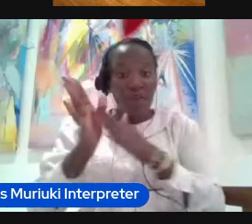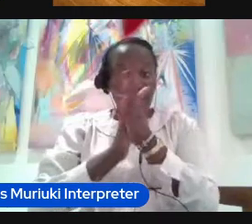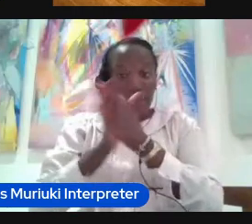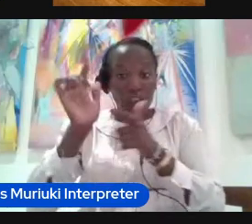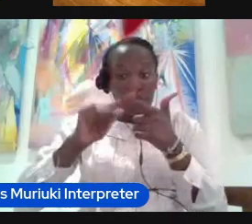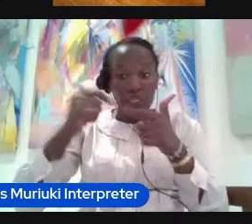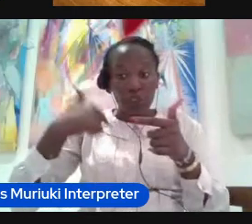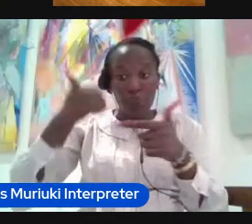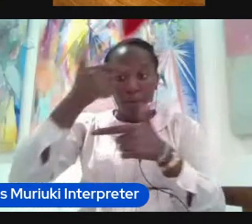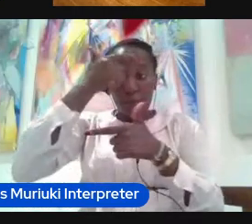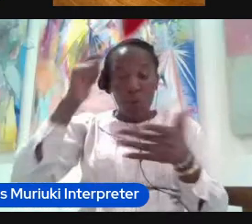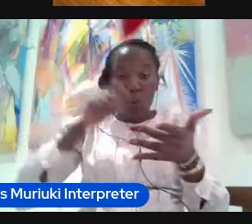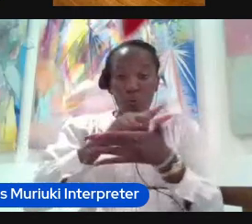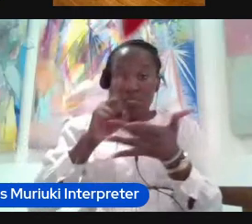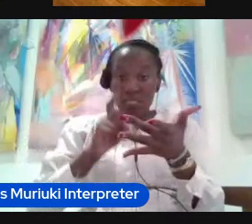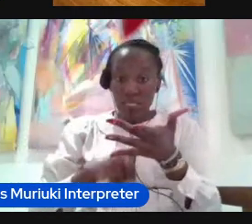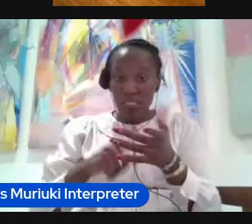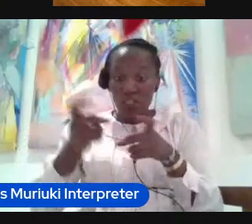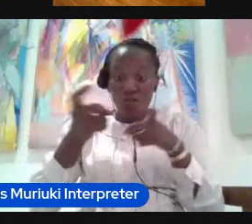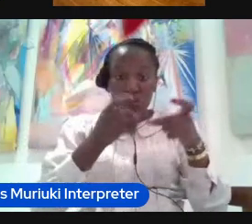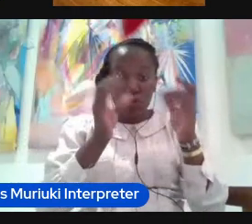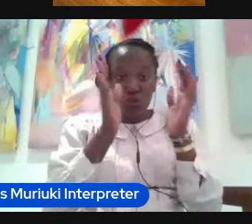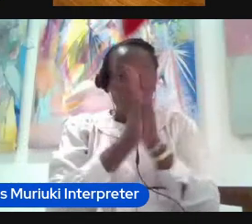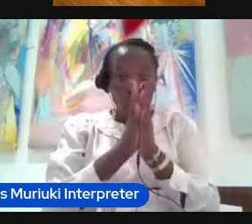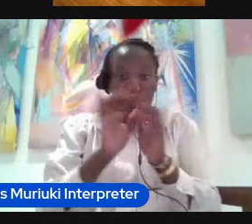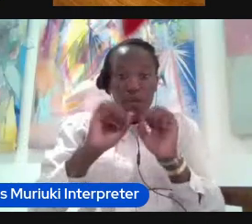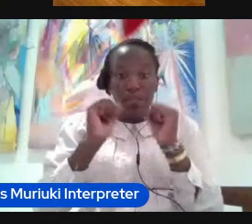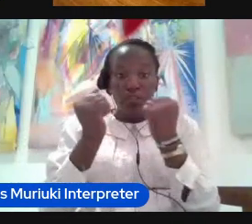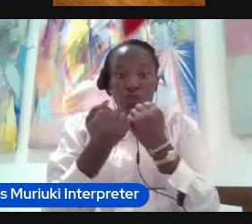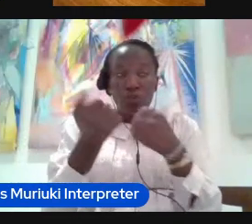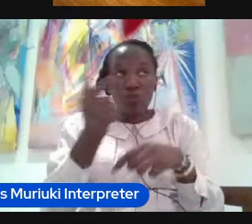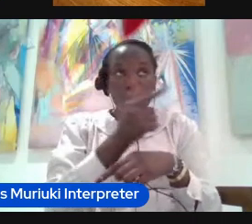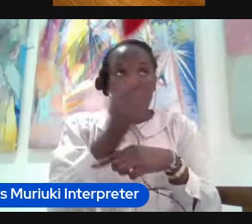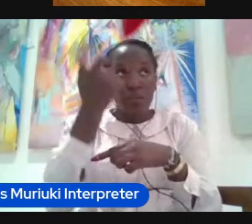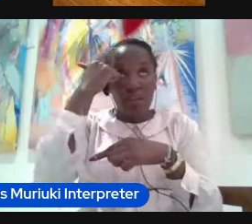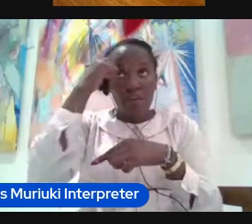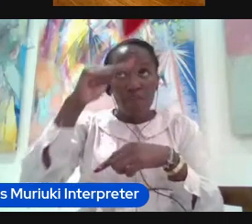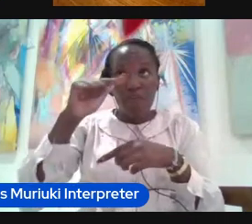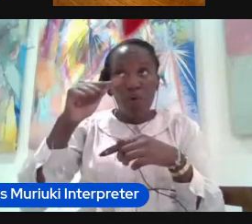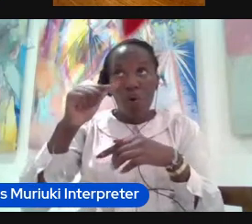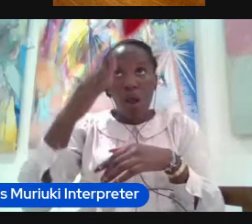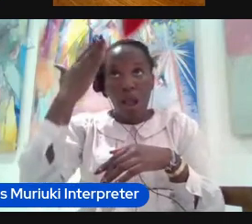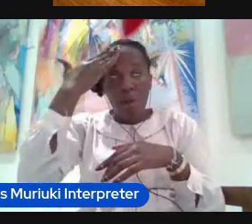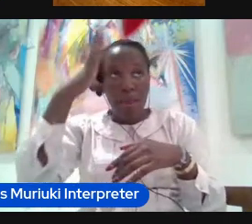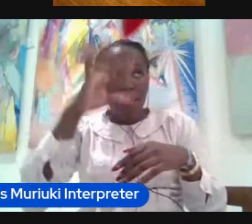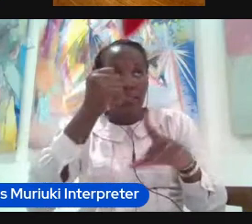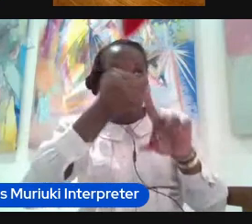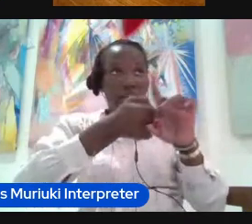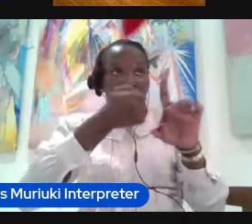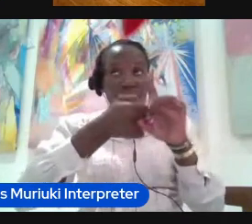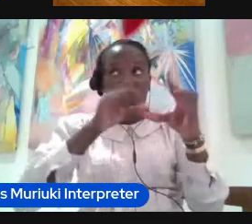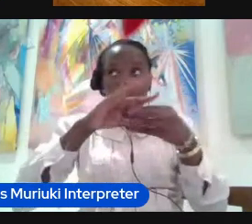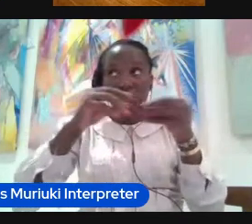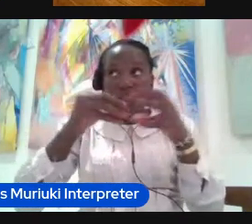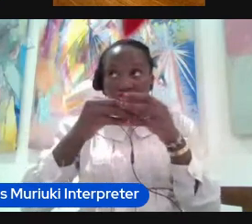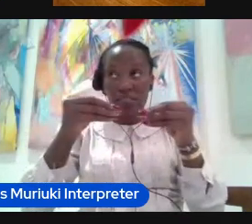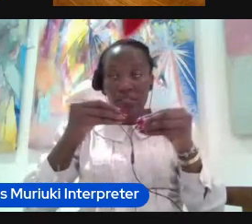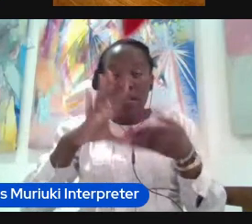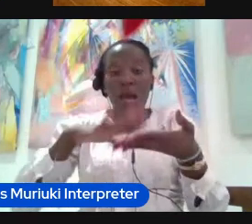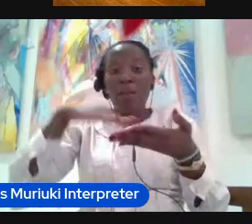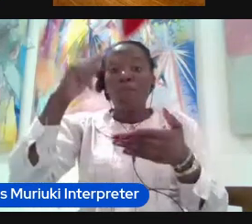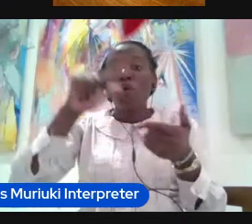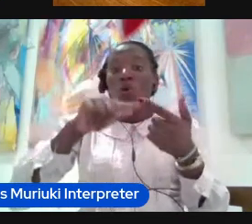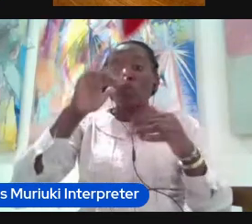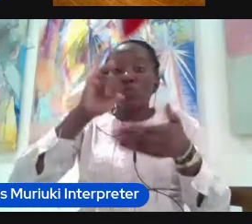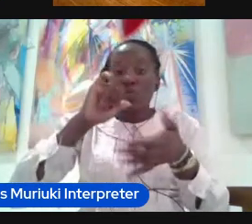leverages social media as a great tool for awareness and advocacy creation. And besides Black Albinism, I am